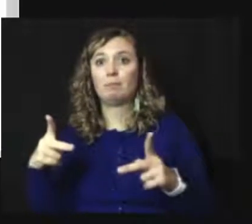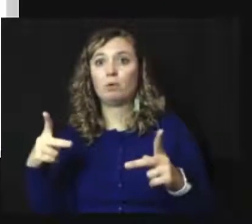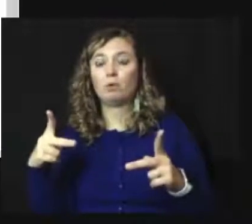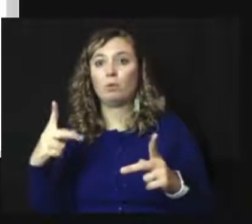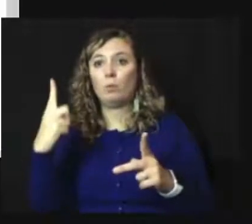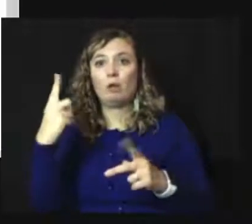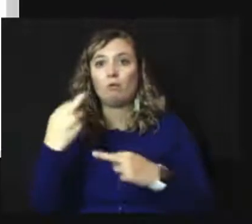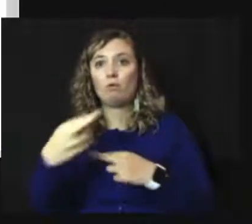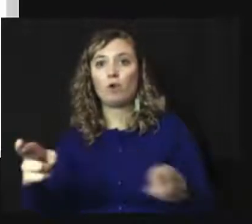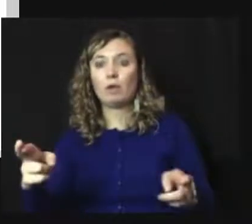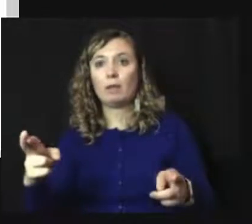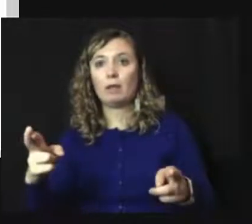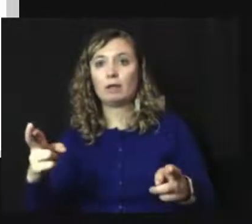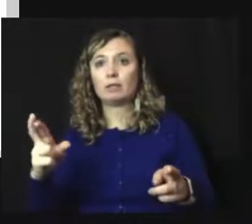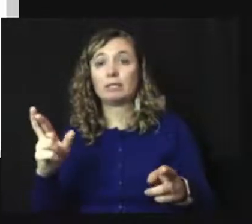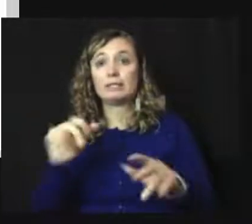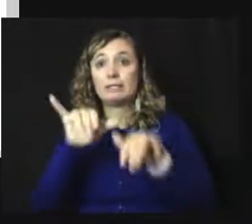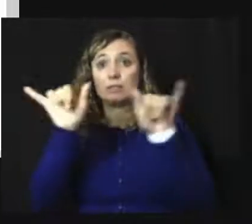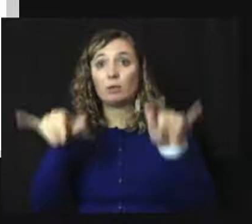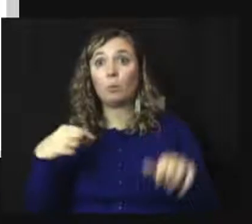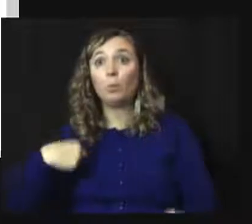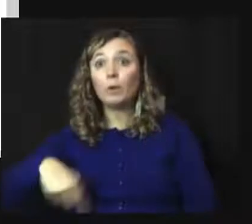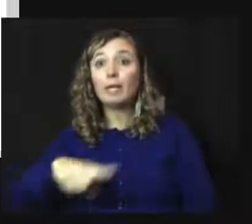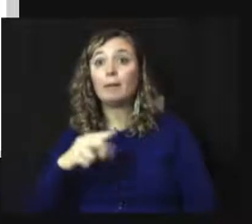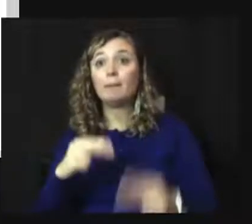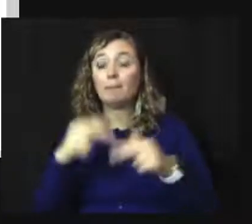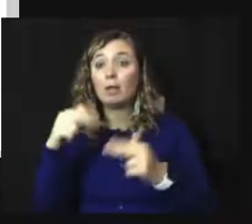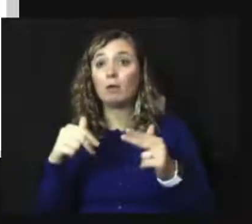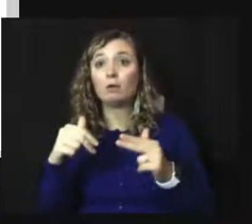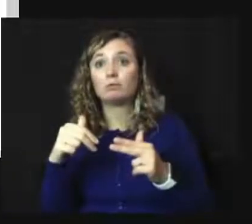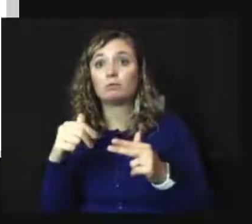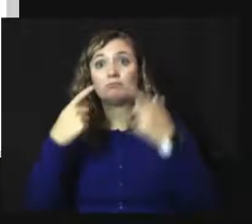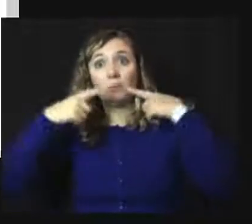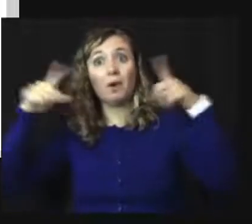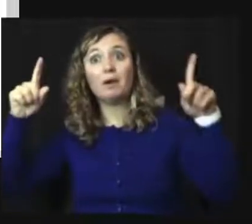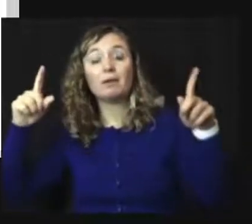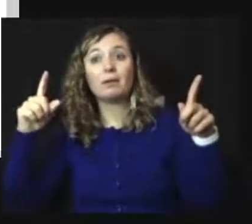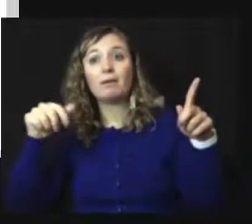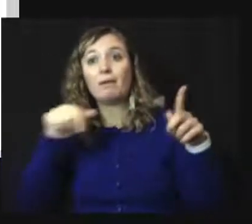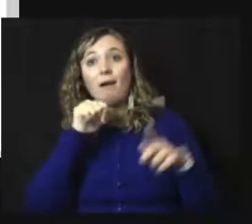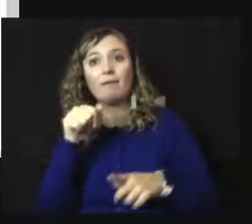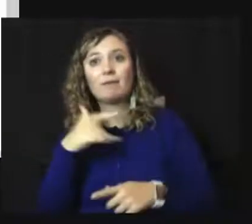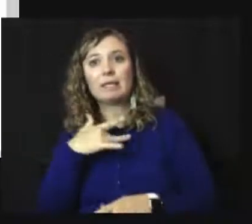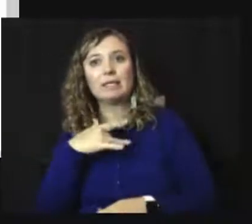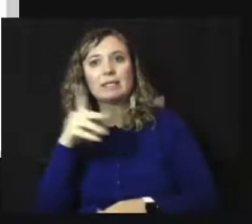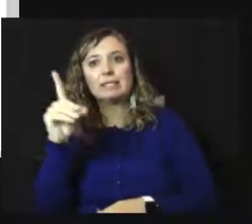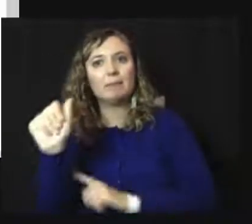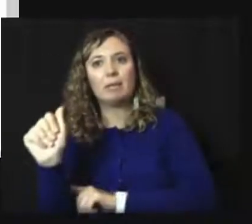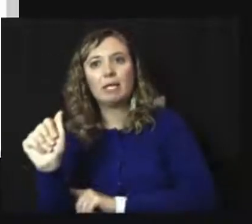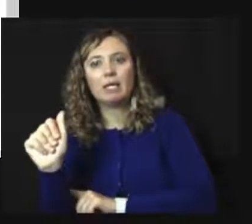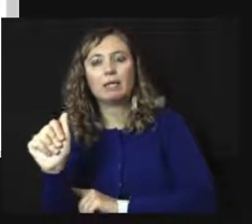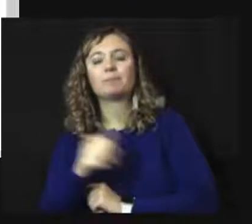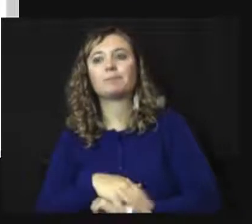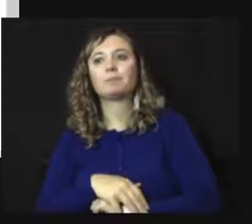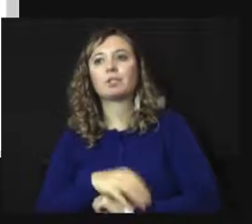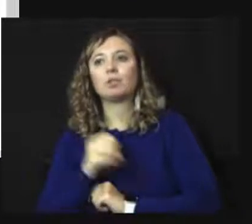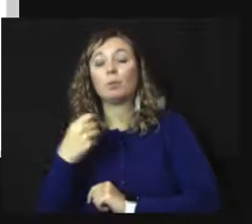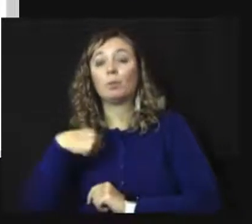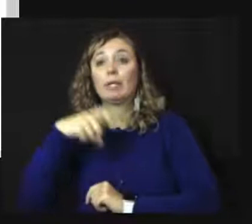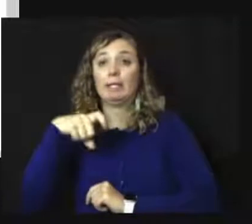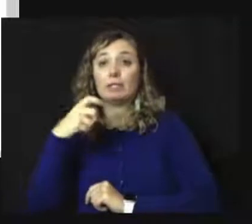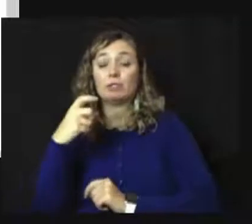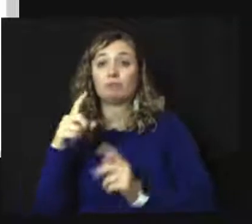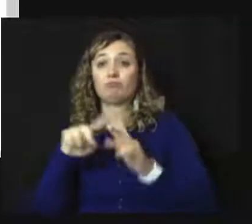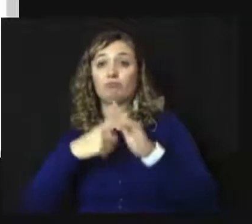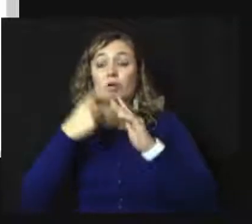build work for ourselves and they're not disabling at all. And so we have to start thinking about autism differently. And one of the ways that we can kind of get